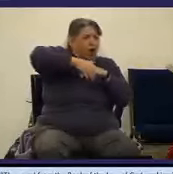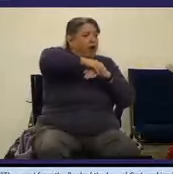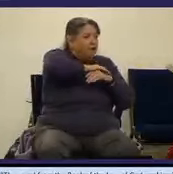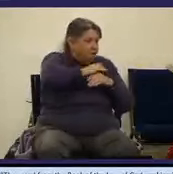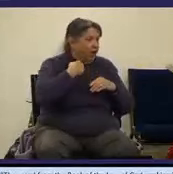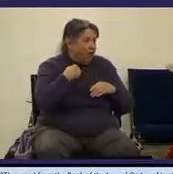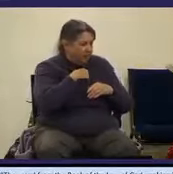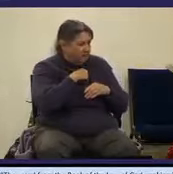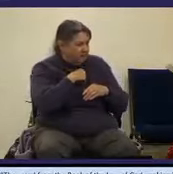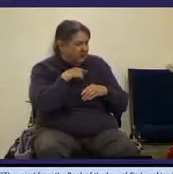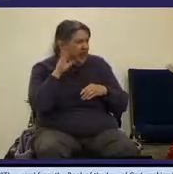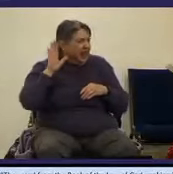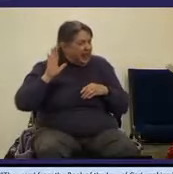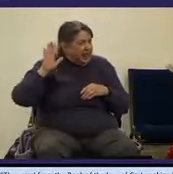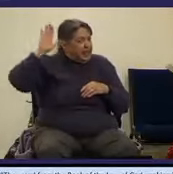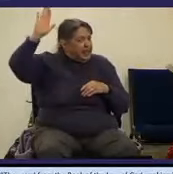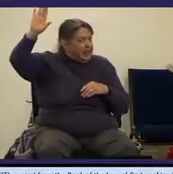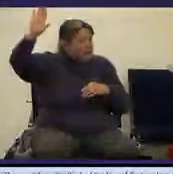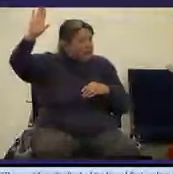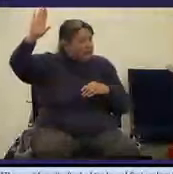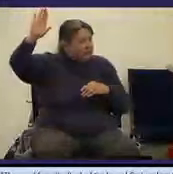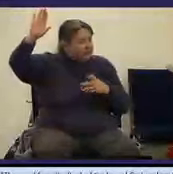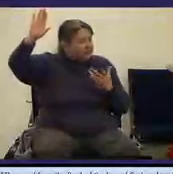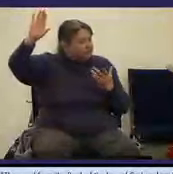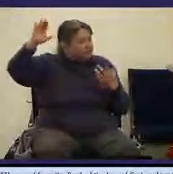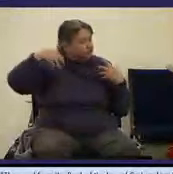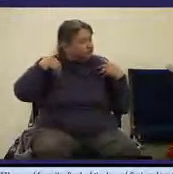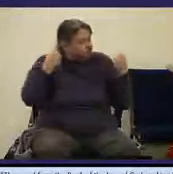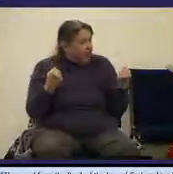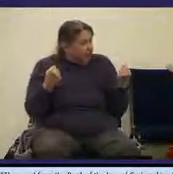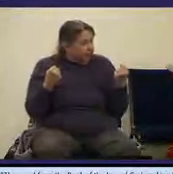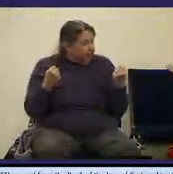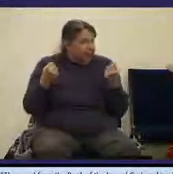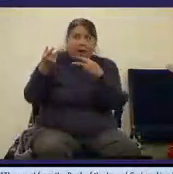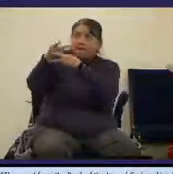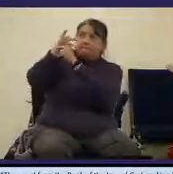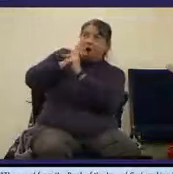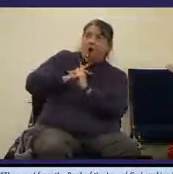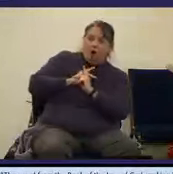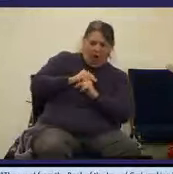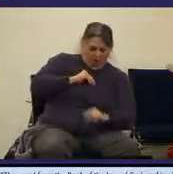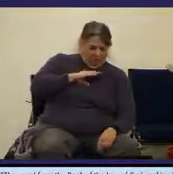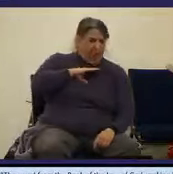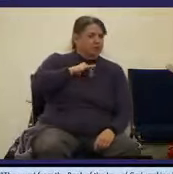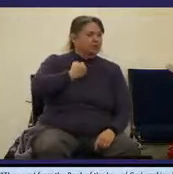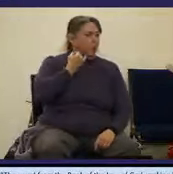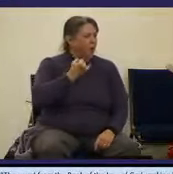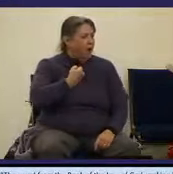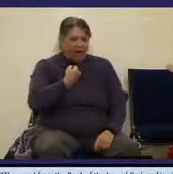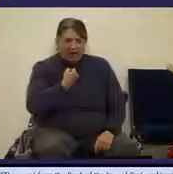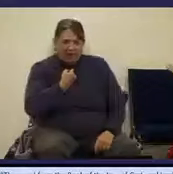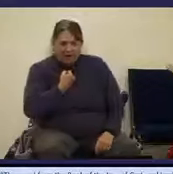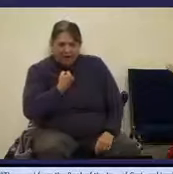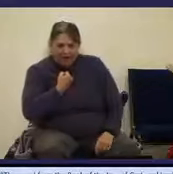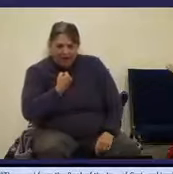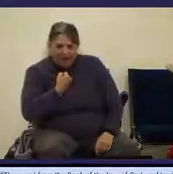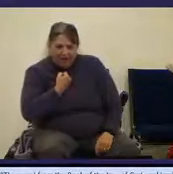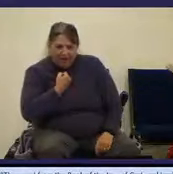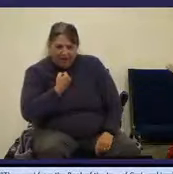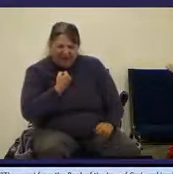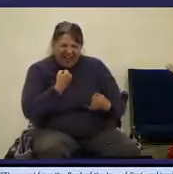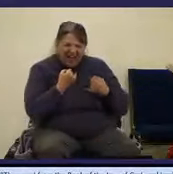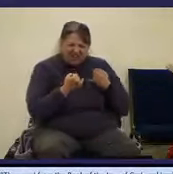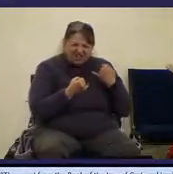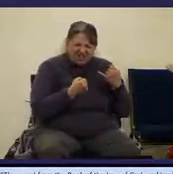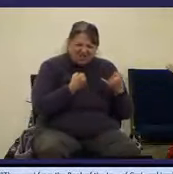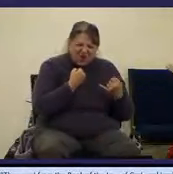strength comes from. He is everything we need, and that's where joy comes from. Joy doesn't